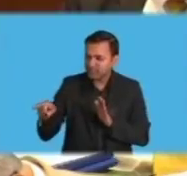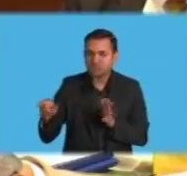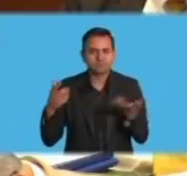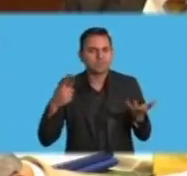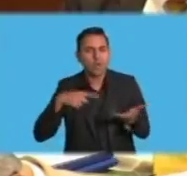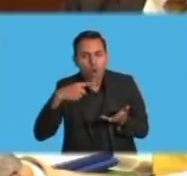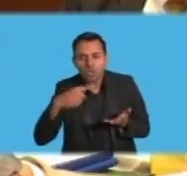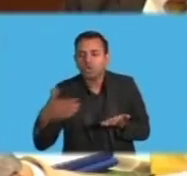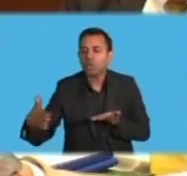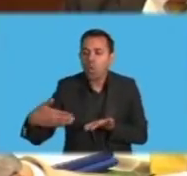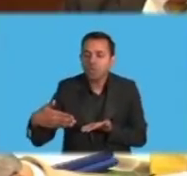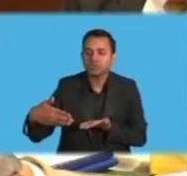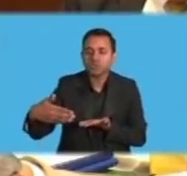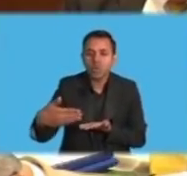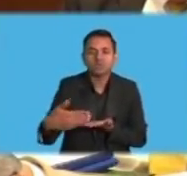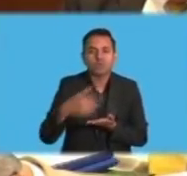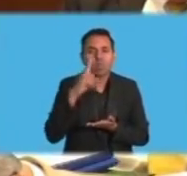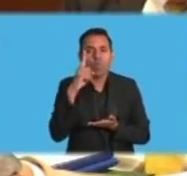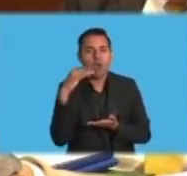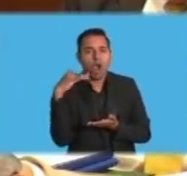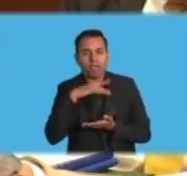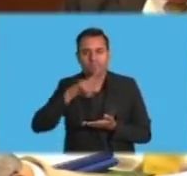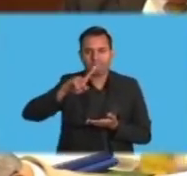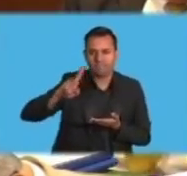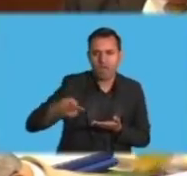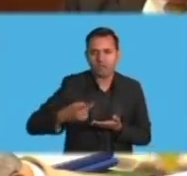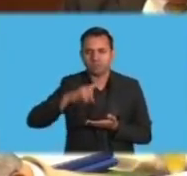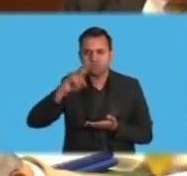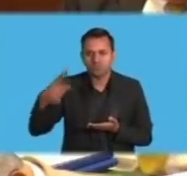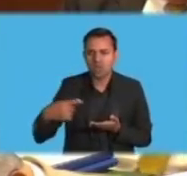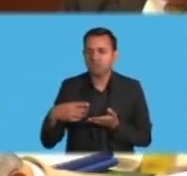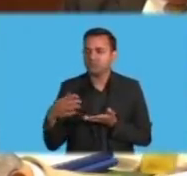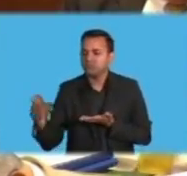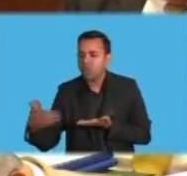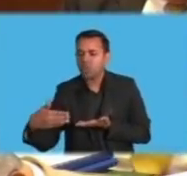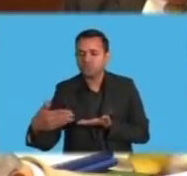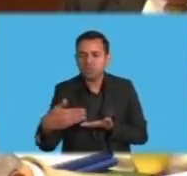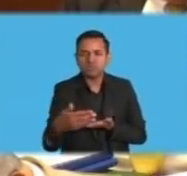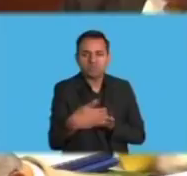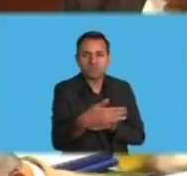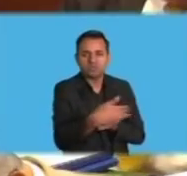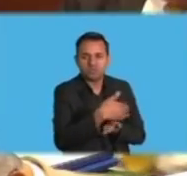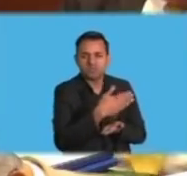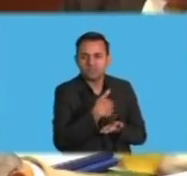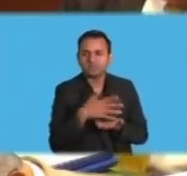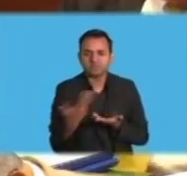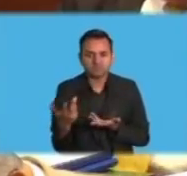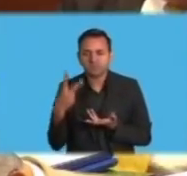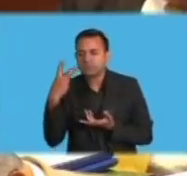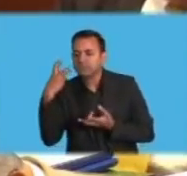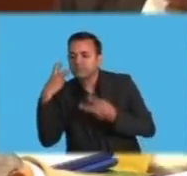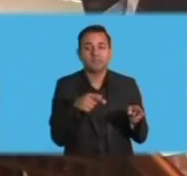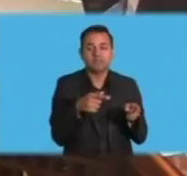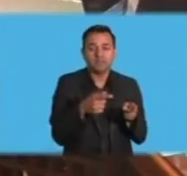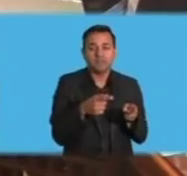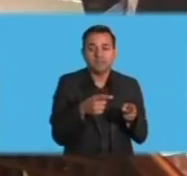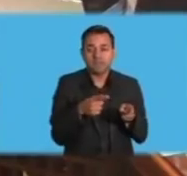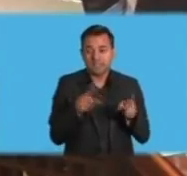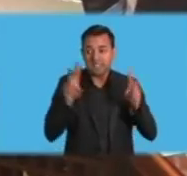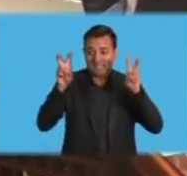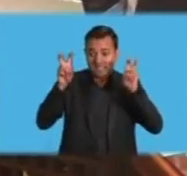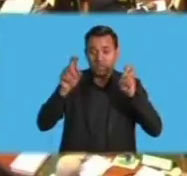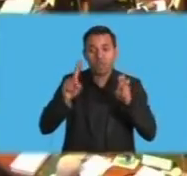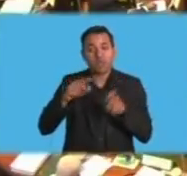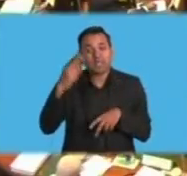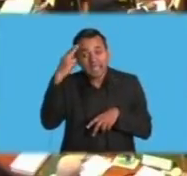in savings with no statements being given back. They are effectively stealing from the poor. And that is your solution. Pointed out